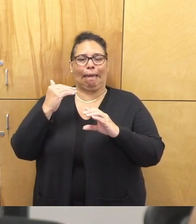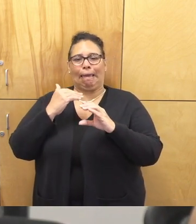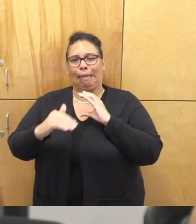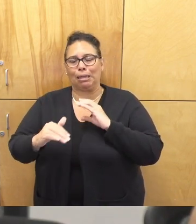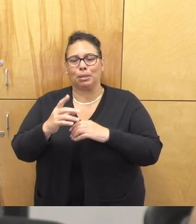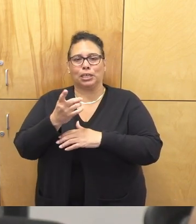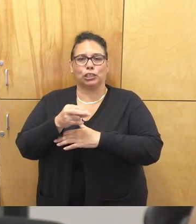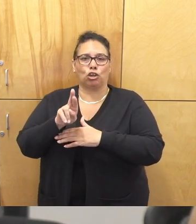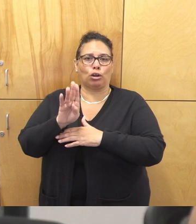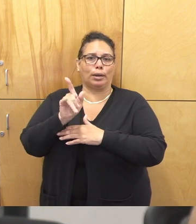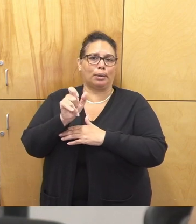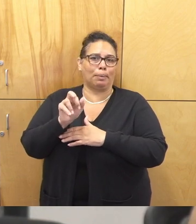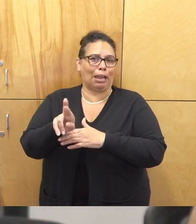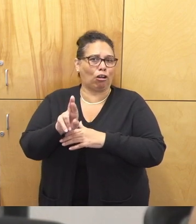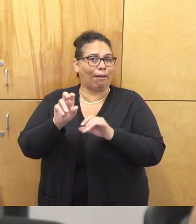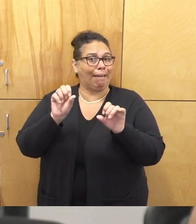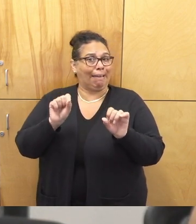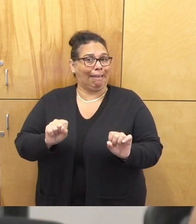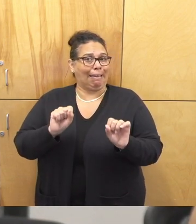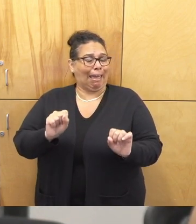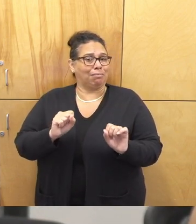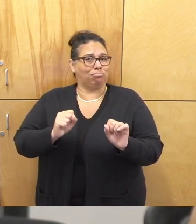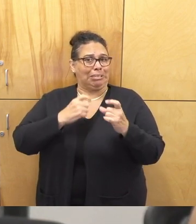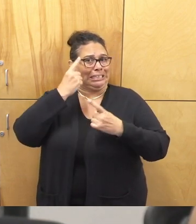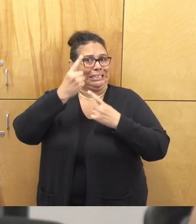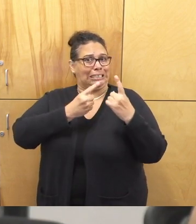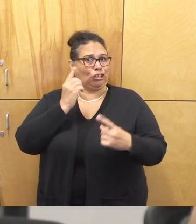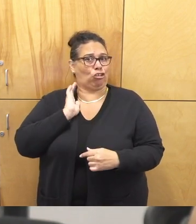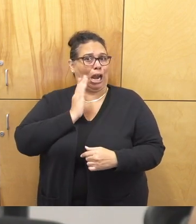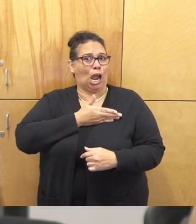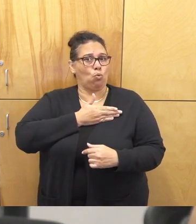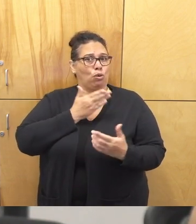Baker saying, could we have our proposal reconsidered?